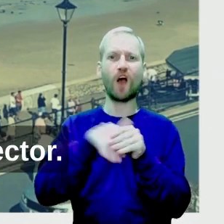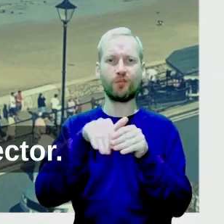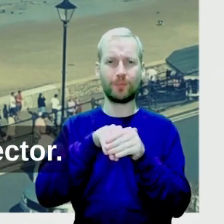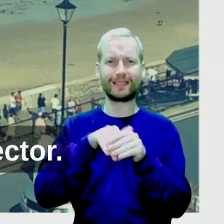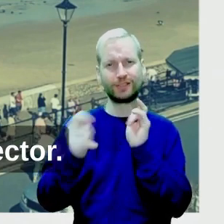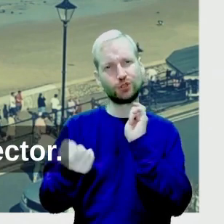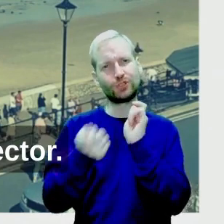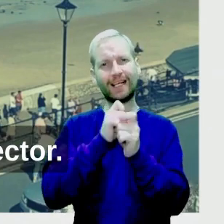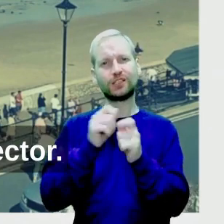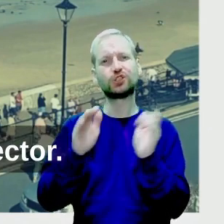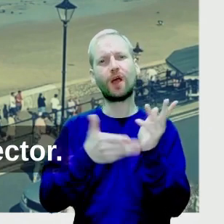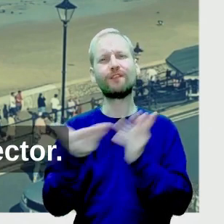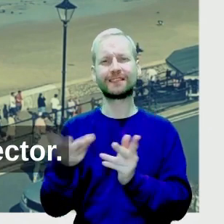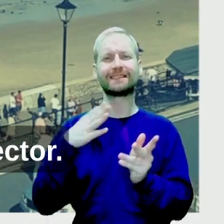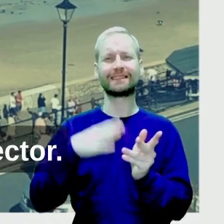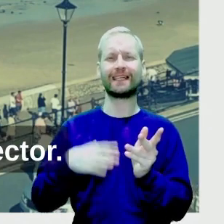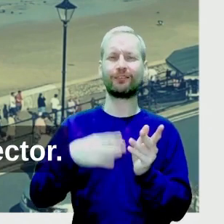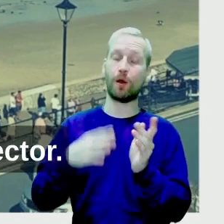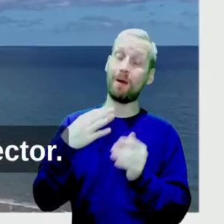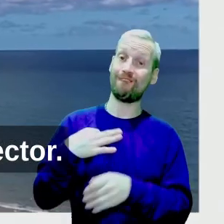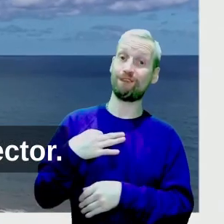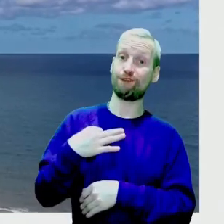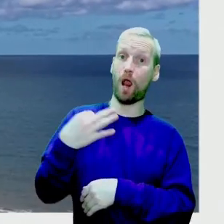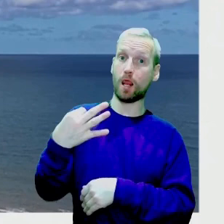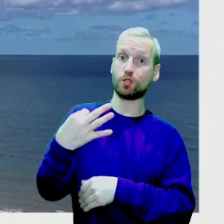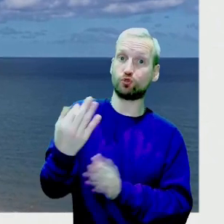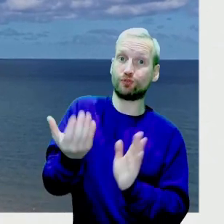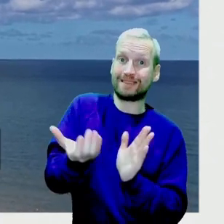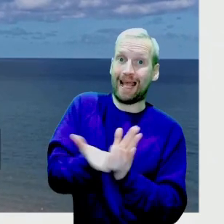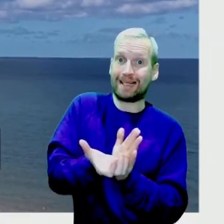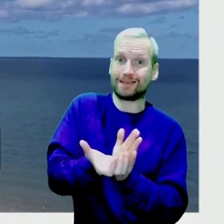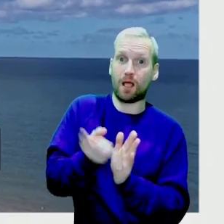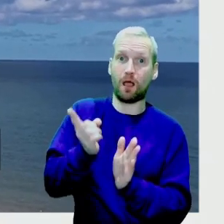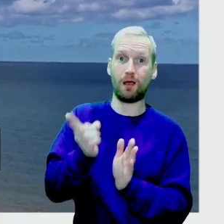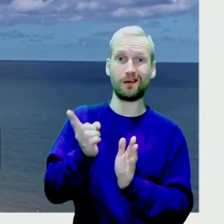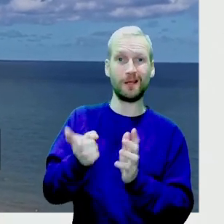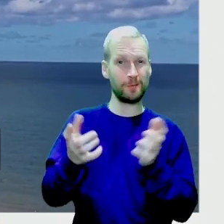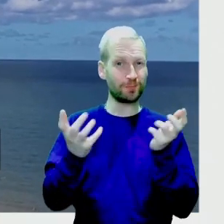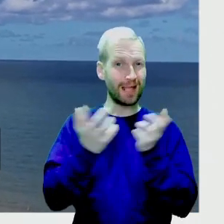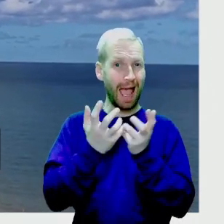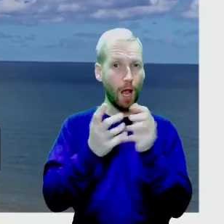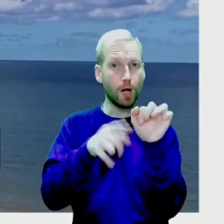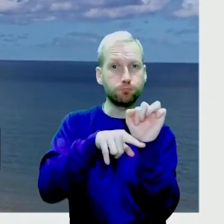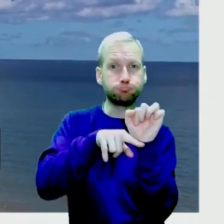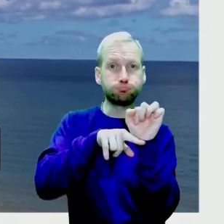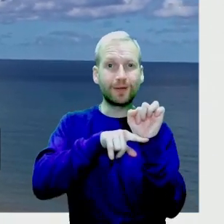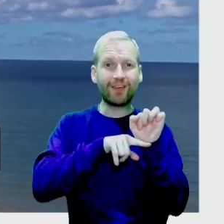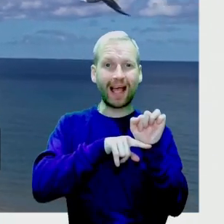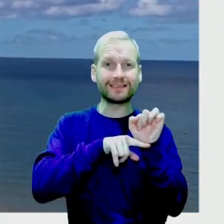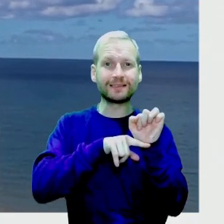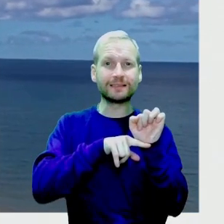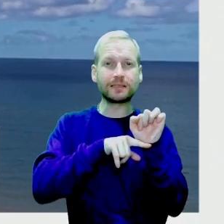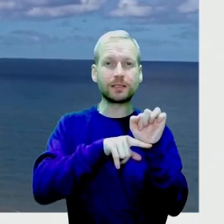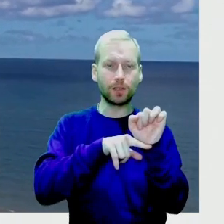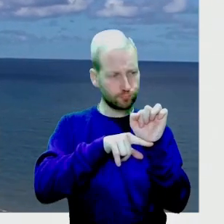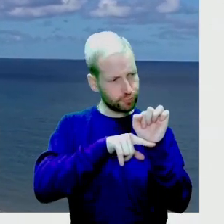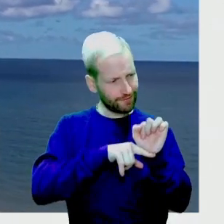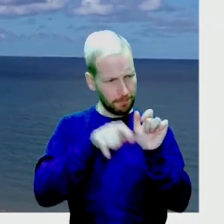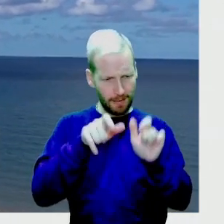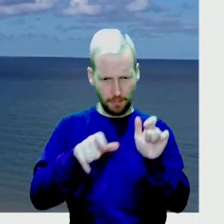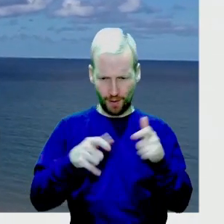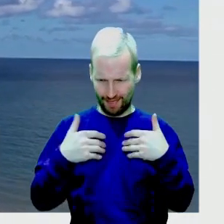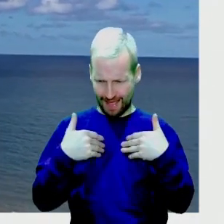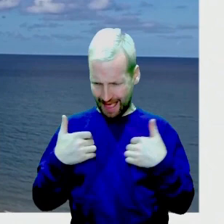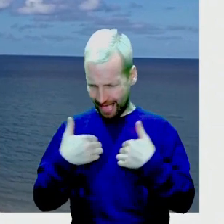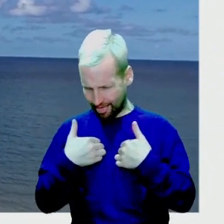shaping services was needed from the voluntary sector. Ways of preventing people in Norfolk needing health and social care